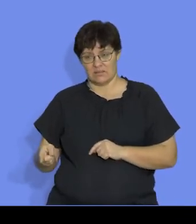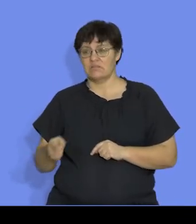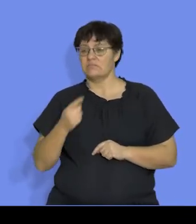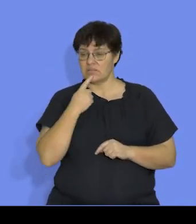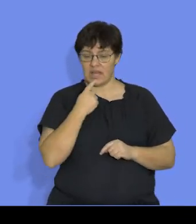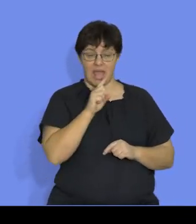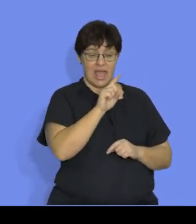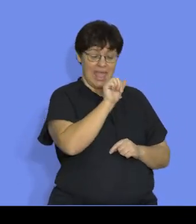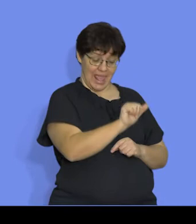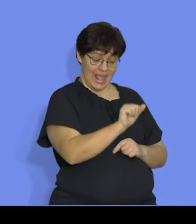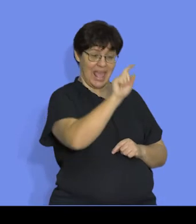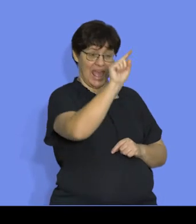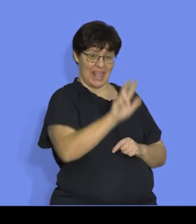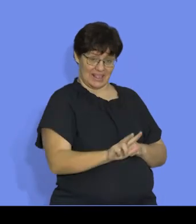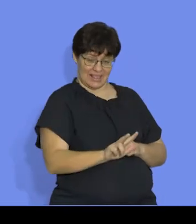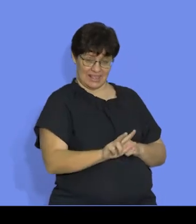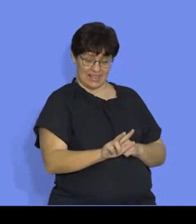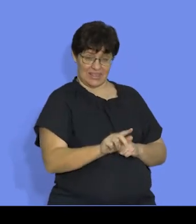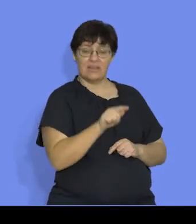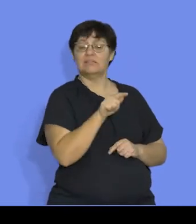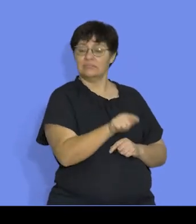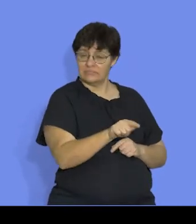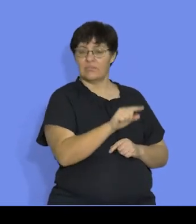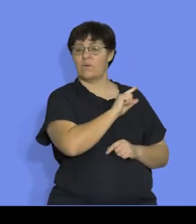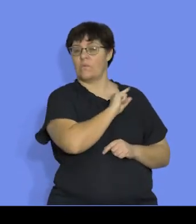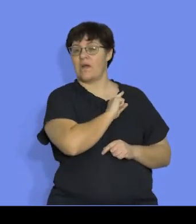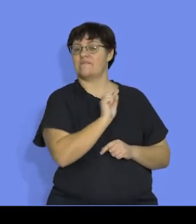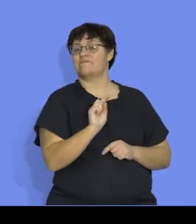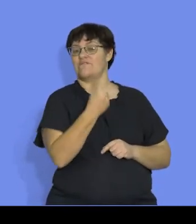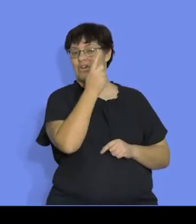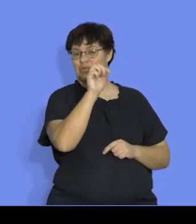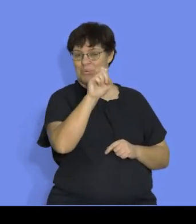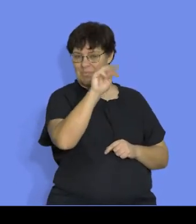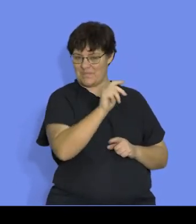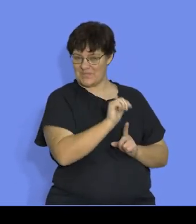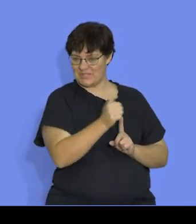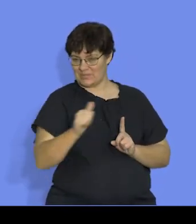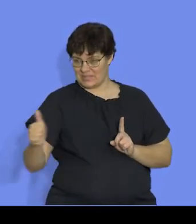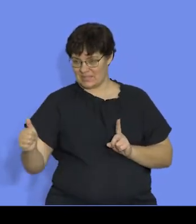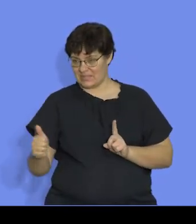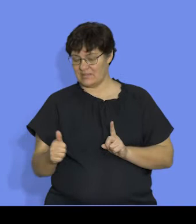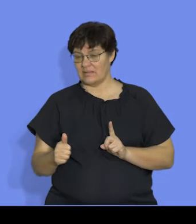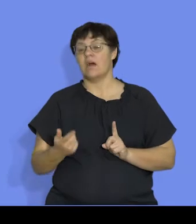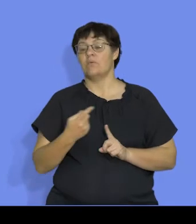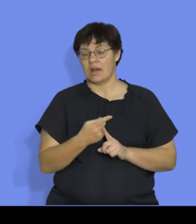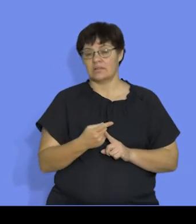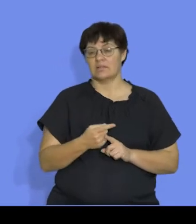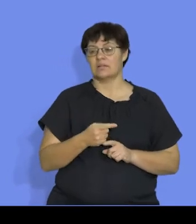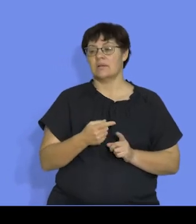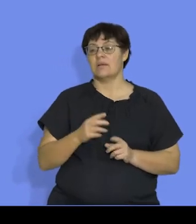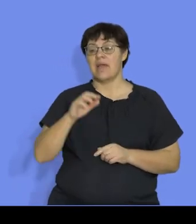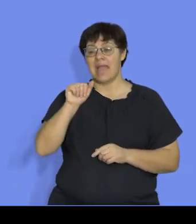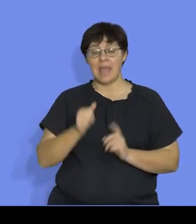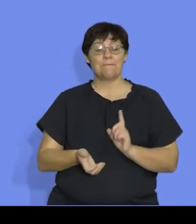is an eighth just because that is the first term in a sequence. And my common ratio, which I found